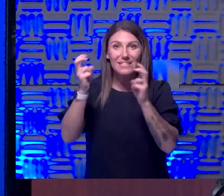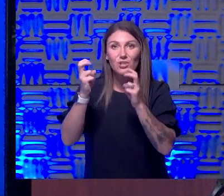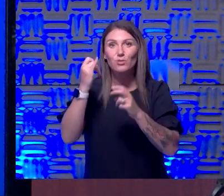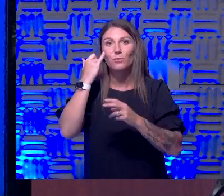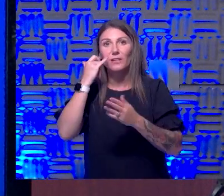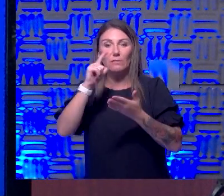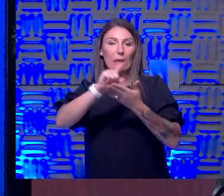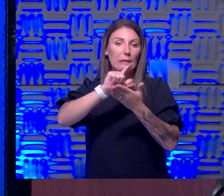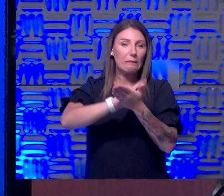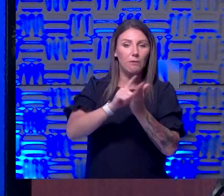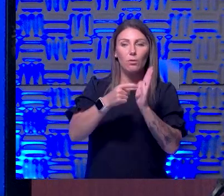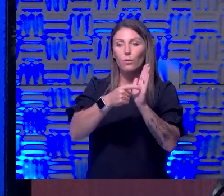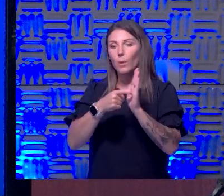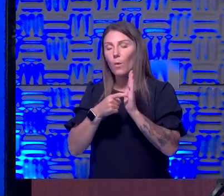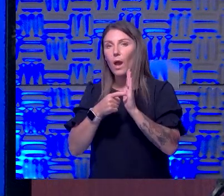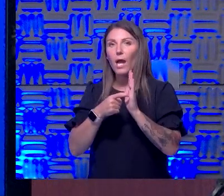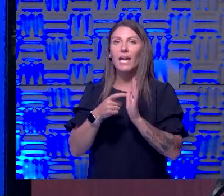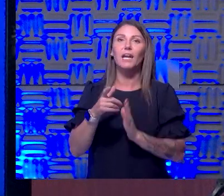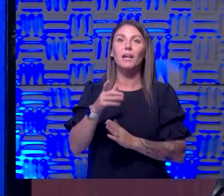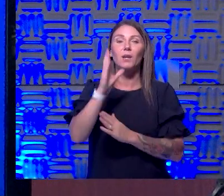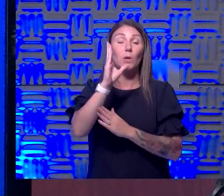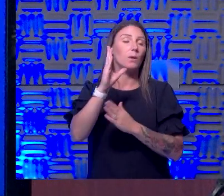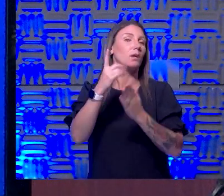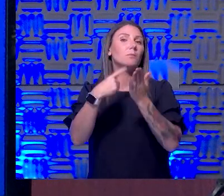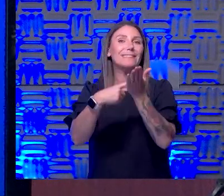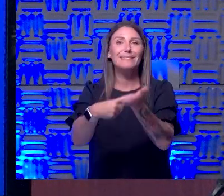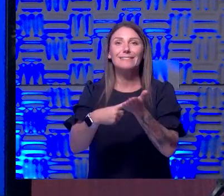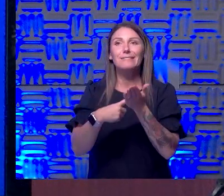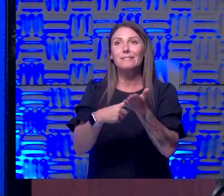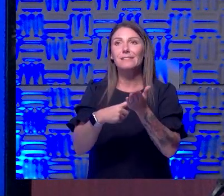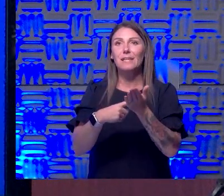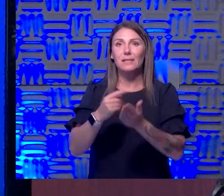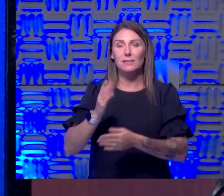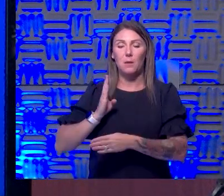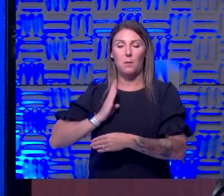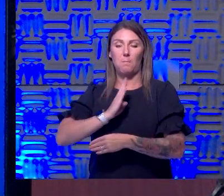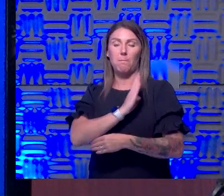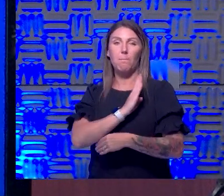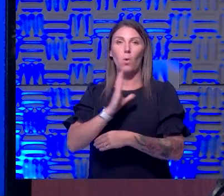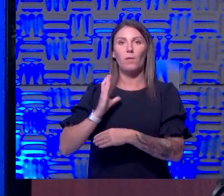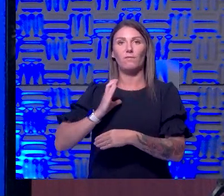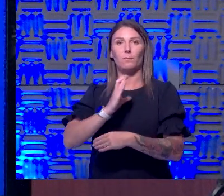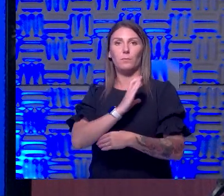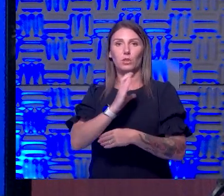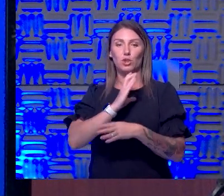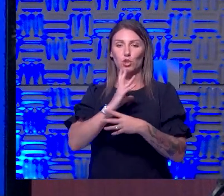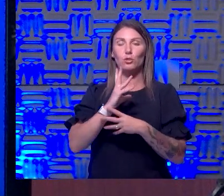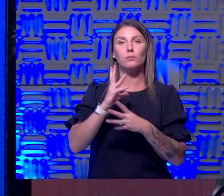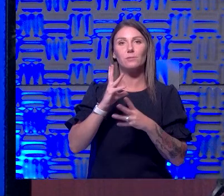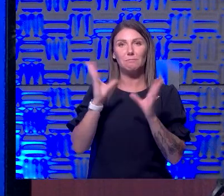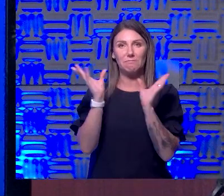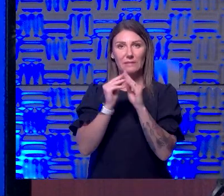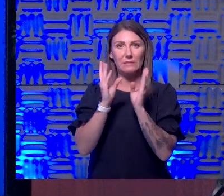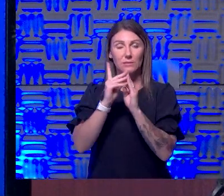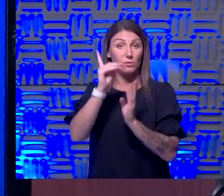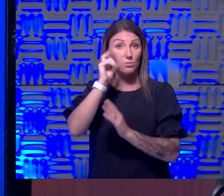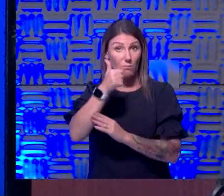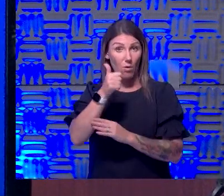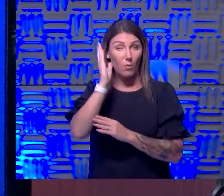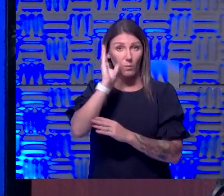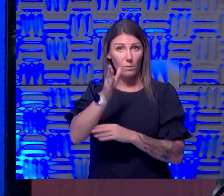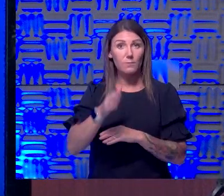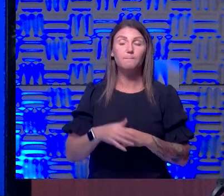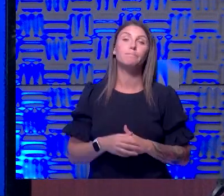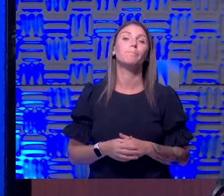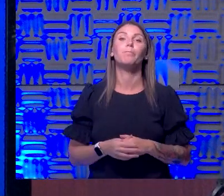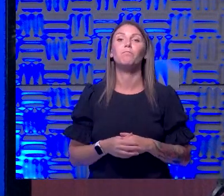legally required to wear masks. This is going to be discussed in a Board of Commissioners committee meeting tomorrow. Until